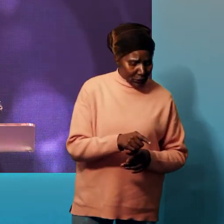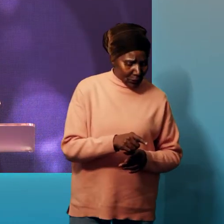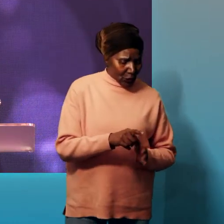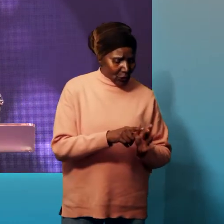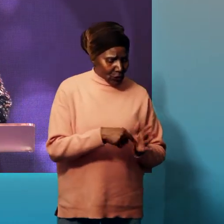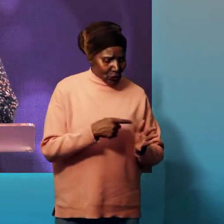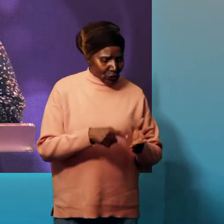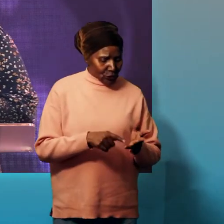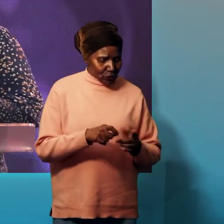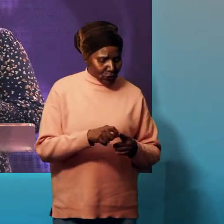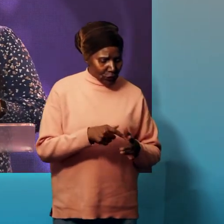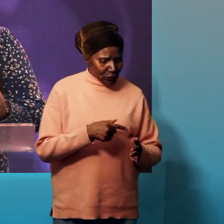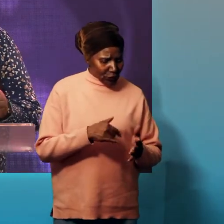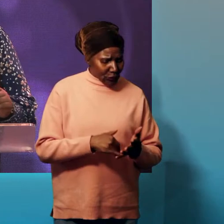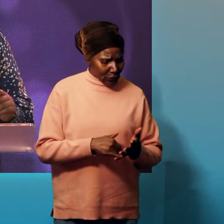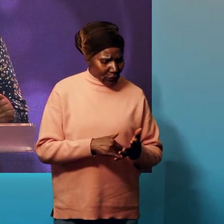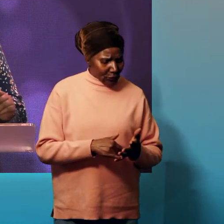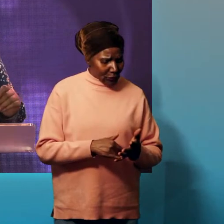Nobody killed Judas.